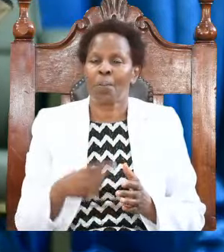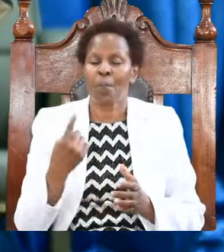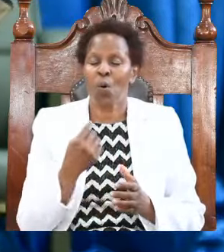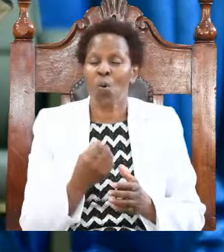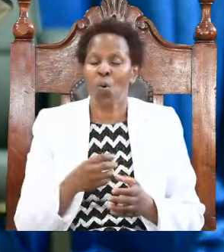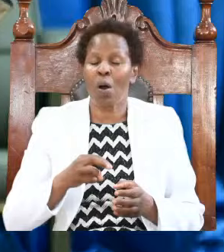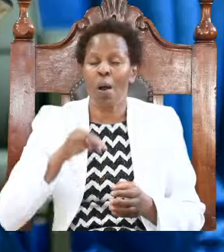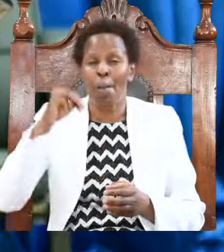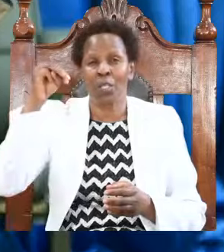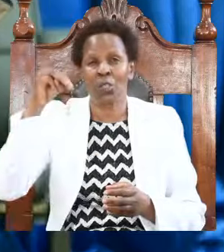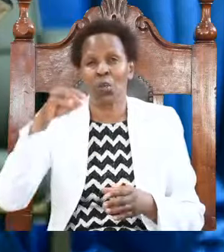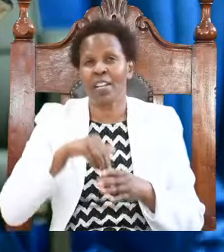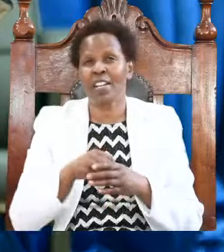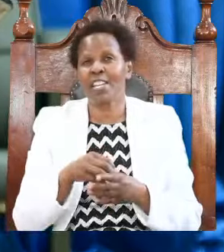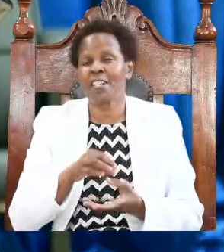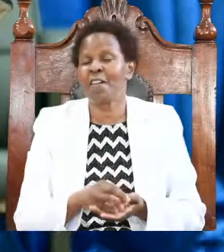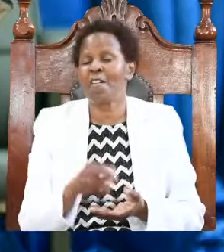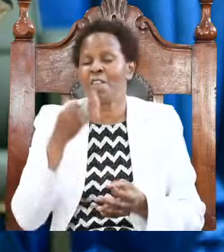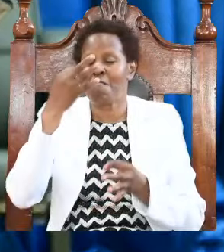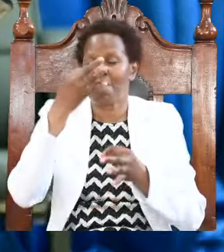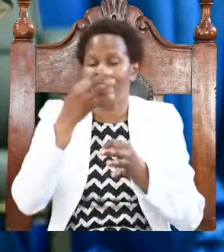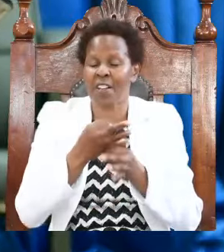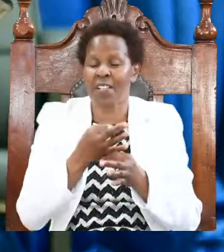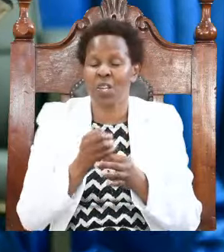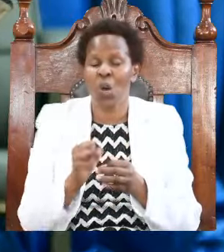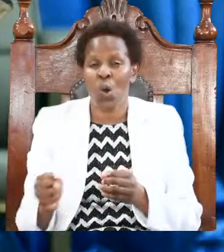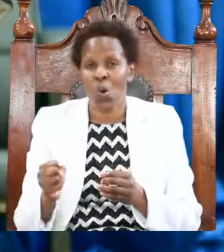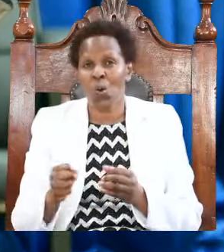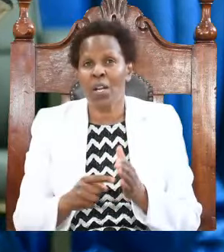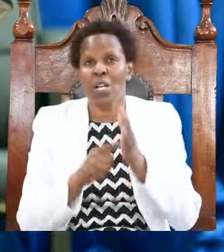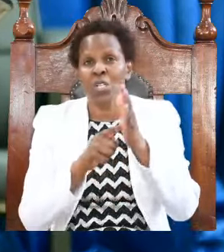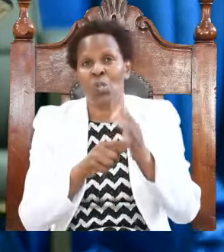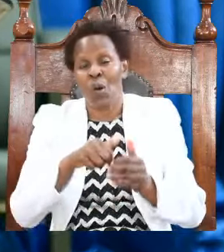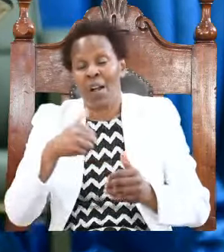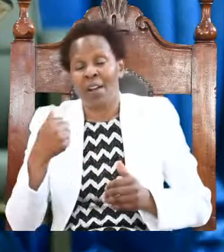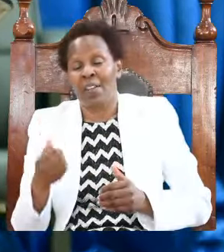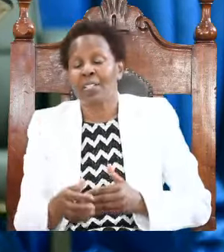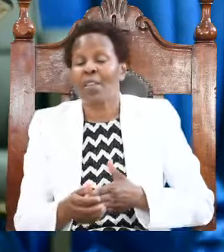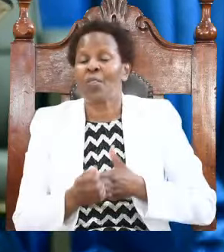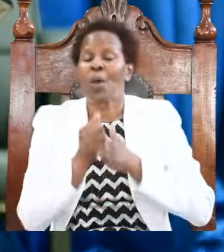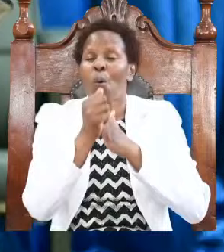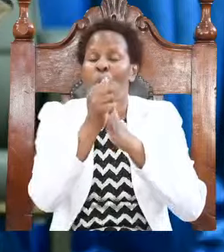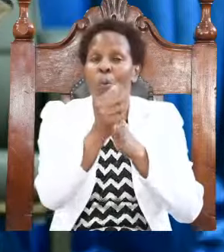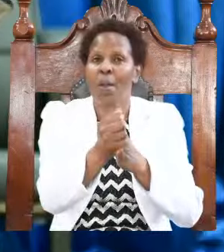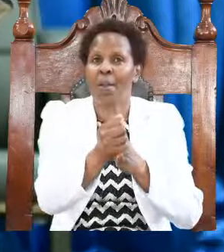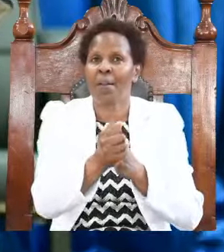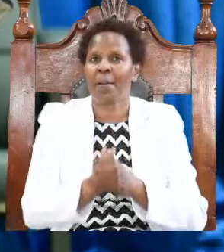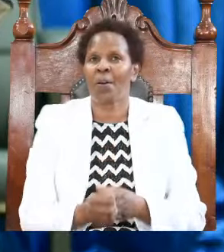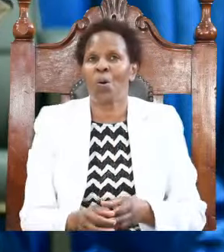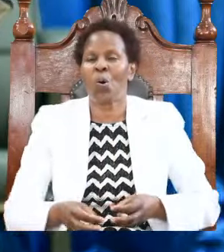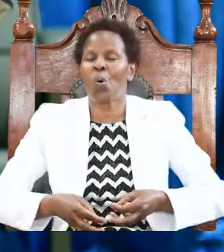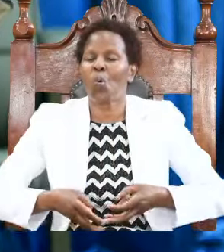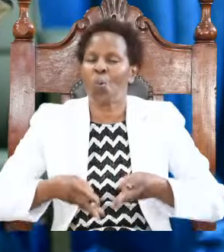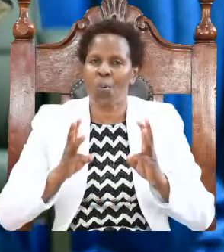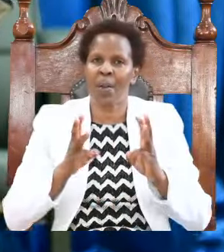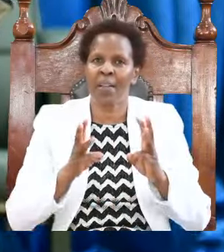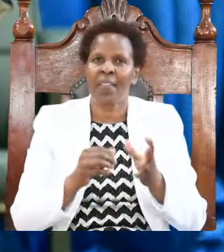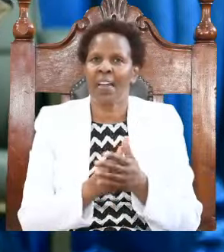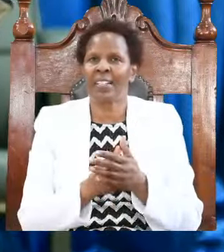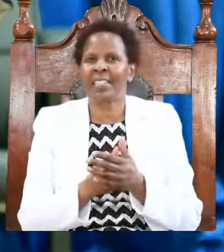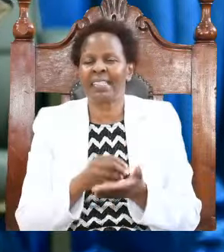the faith, the older ones, to instruct the younger ones so that they can grow, they can be mentored, they